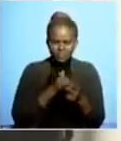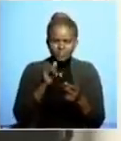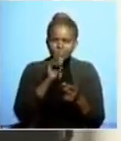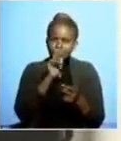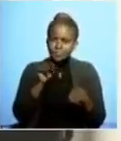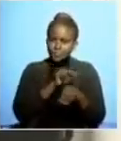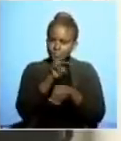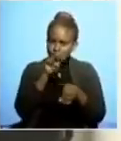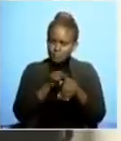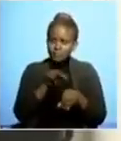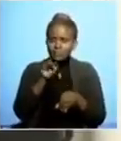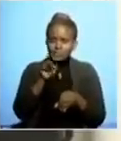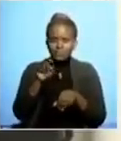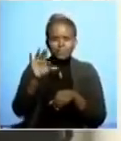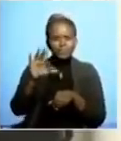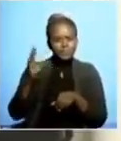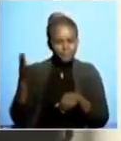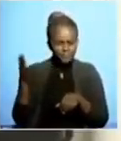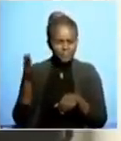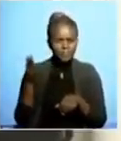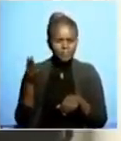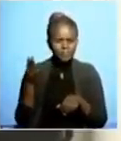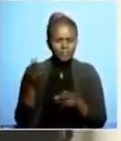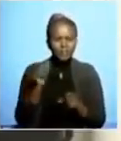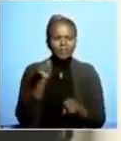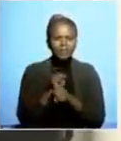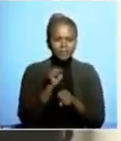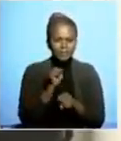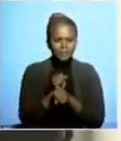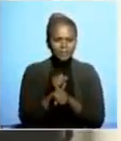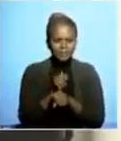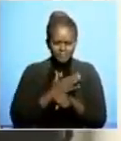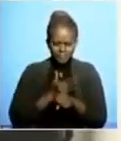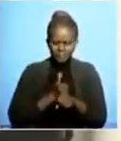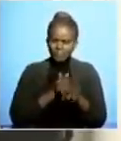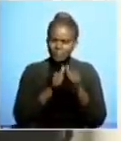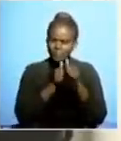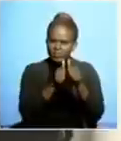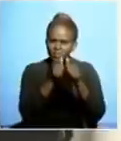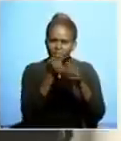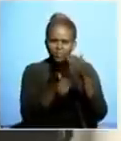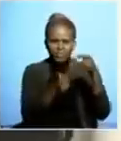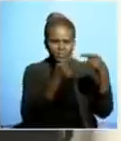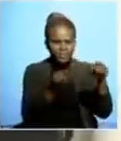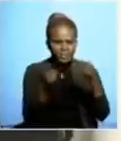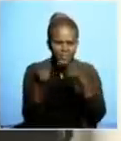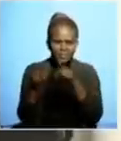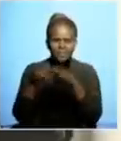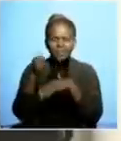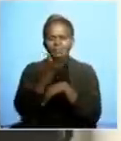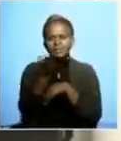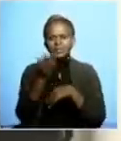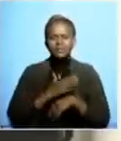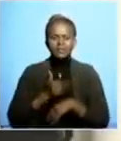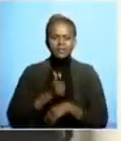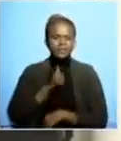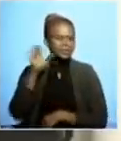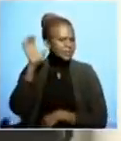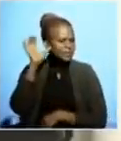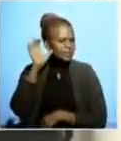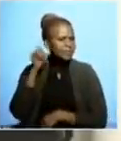to get back to the rails, because I do follow a lot of what's going on out there. I read a